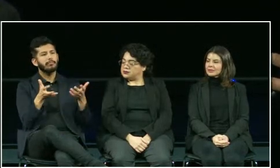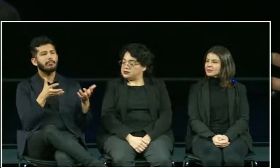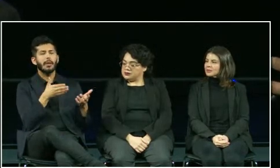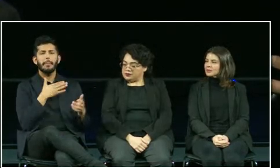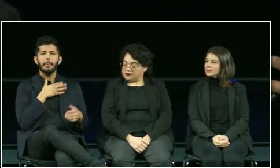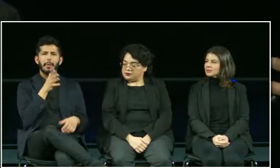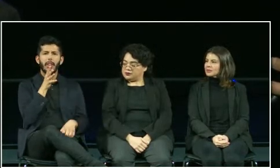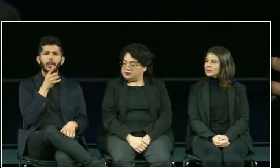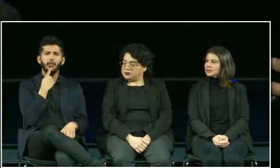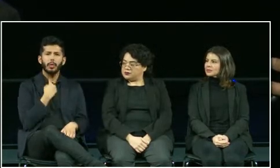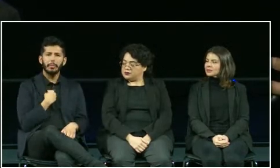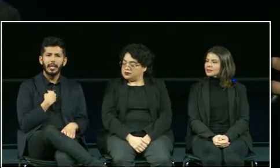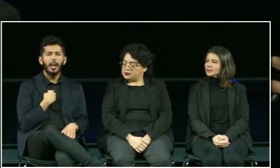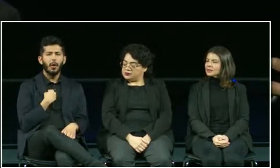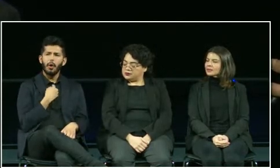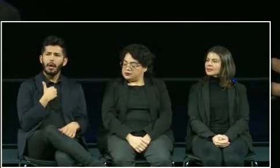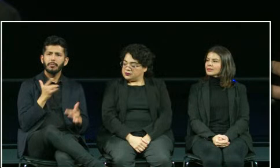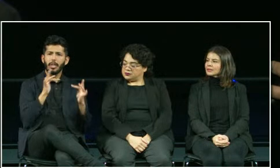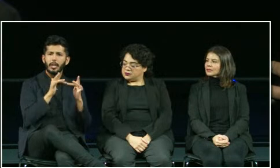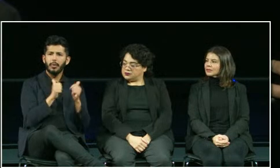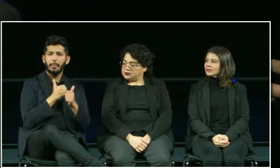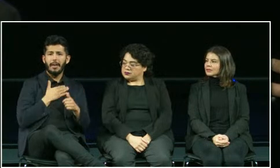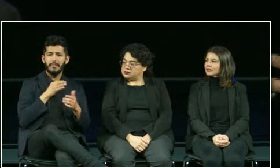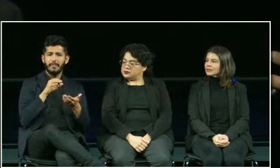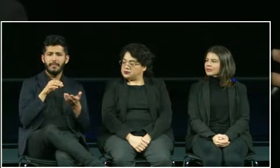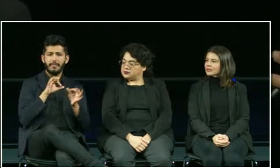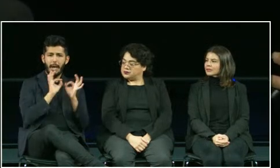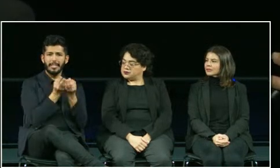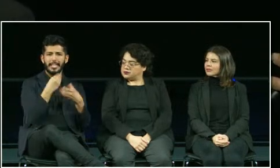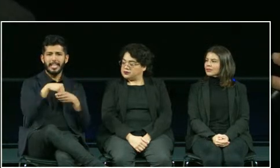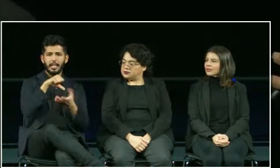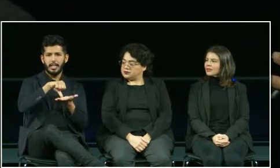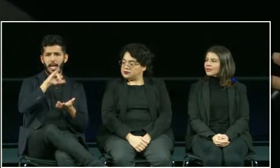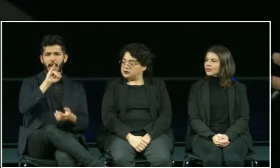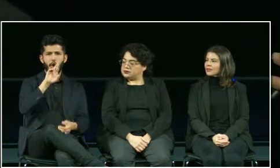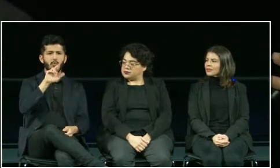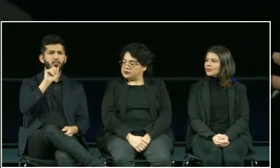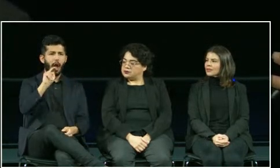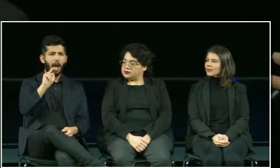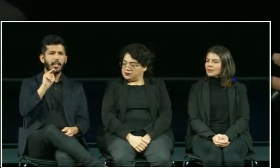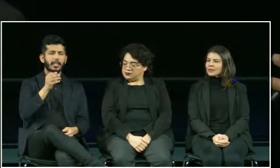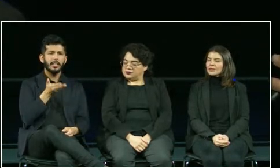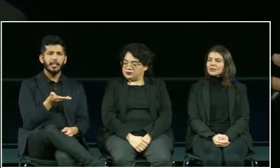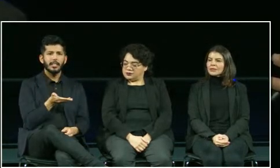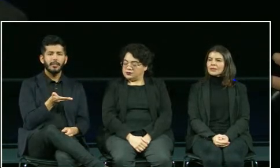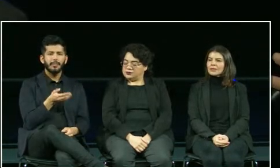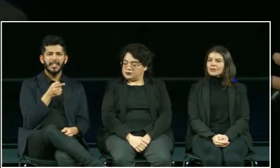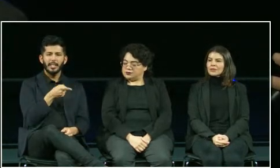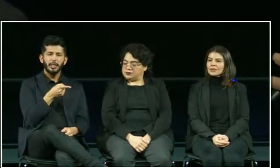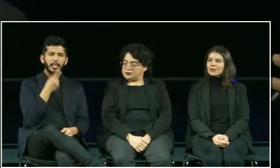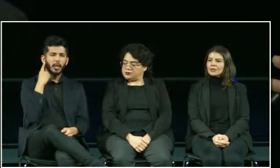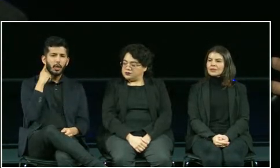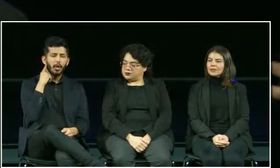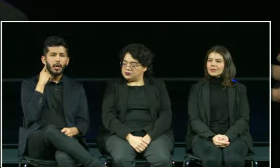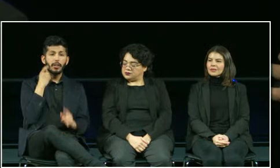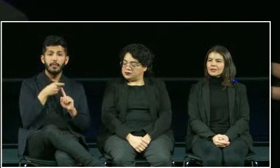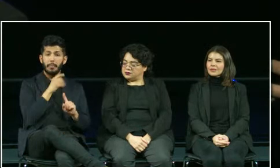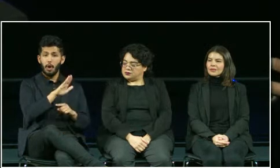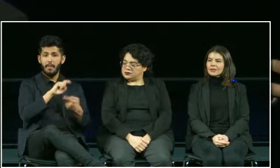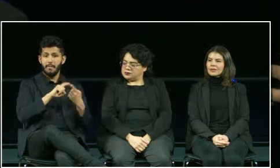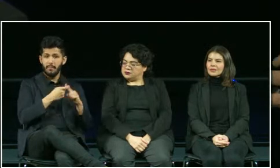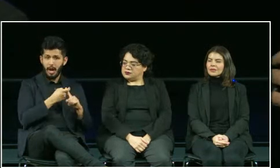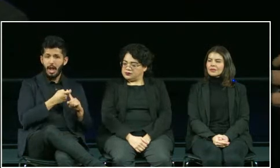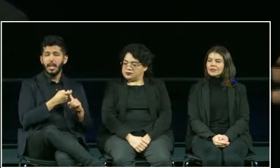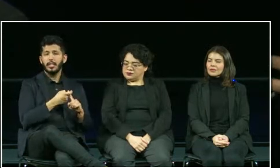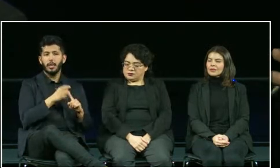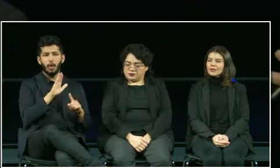me that she's in contact with our family in Iran, and that she heard from her friends,